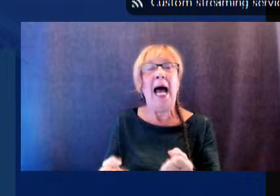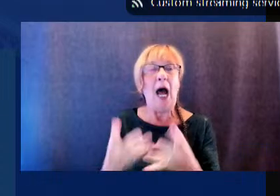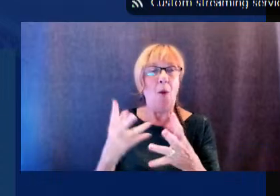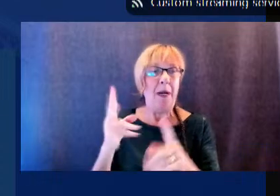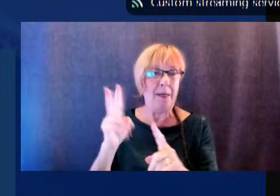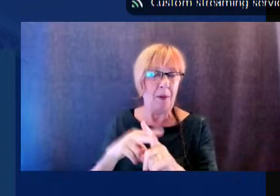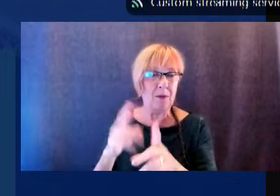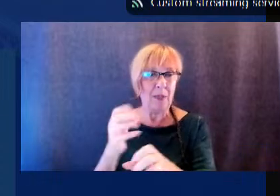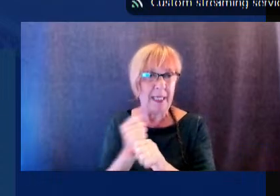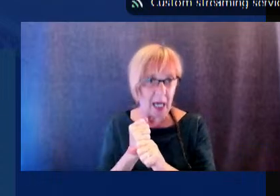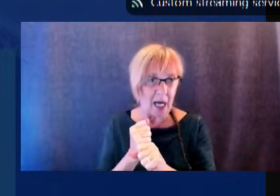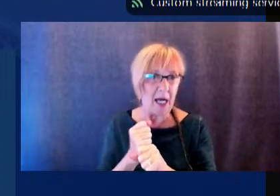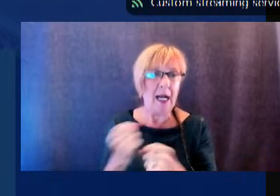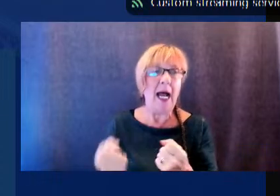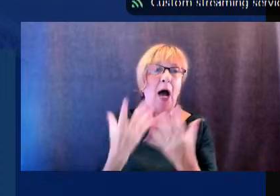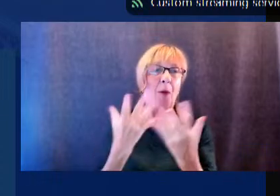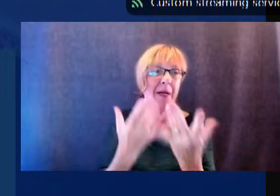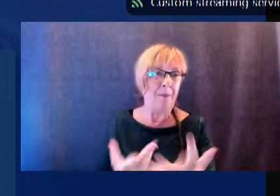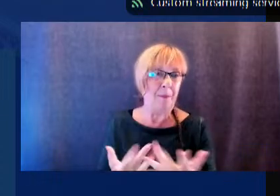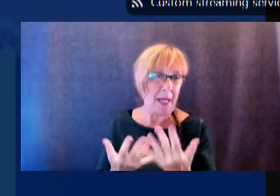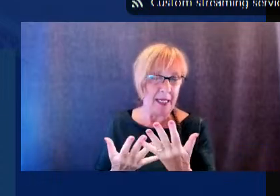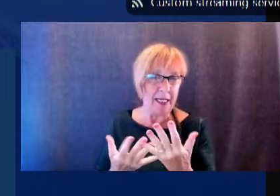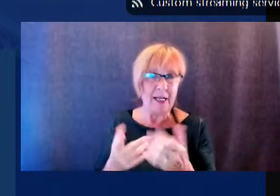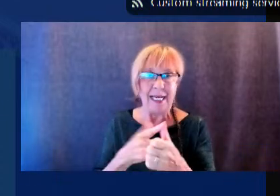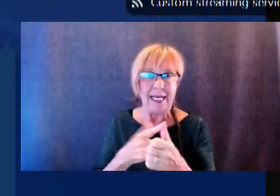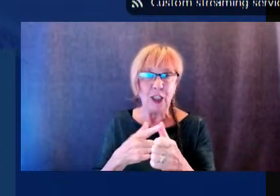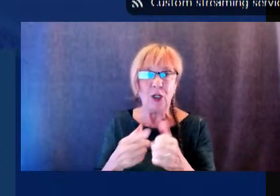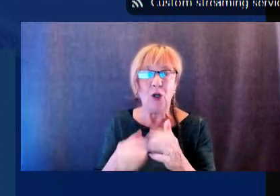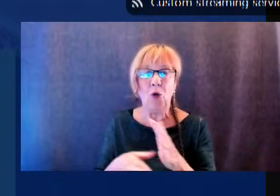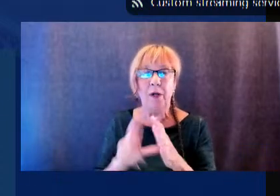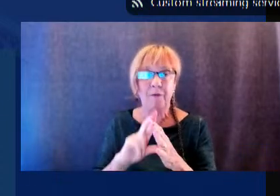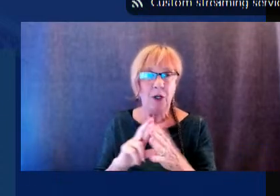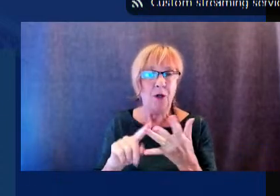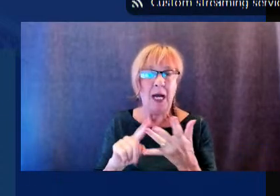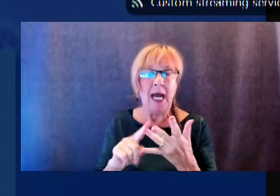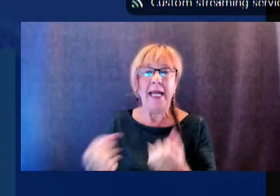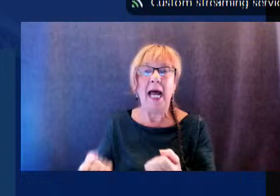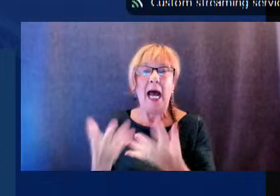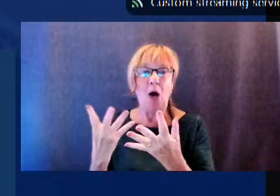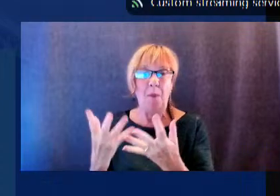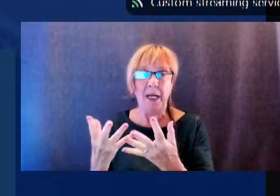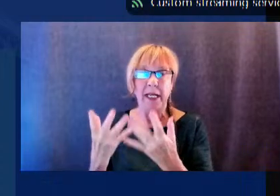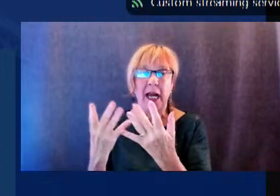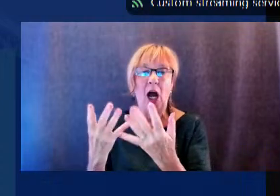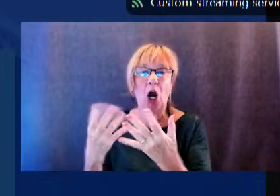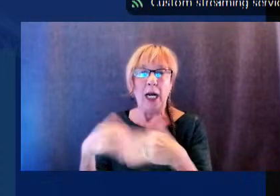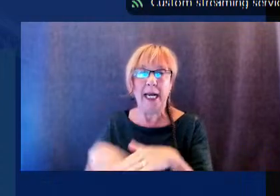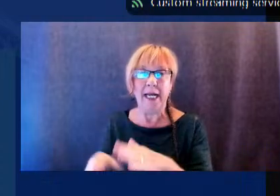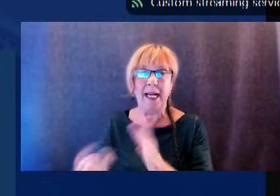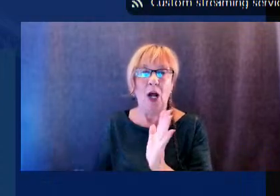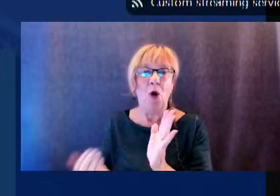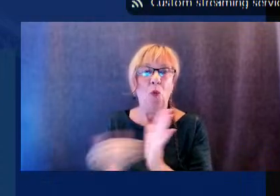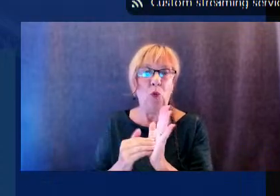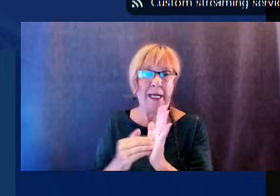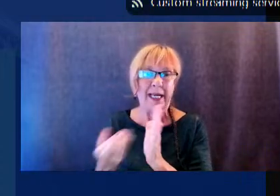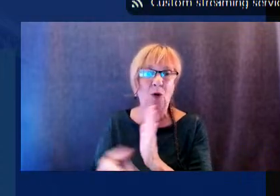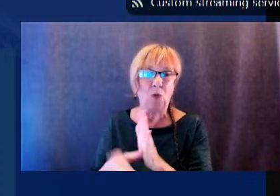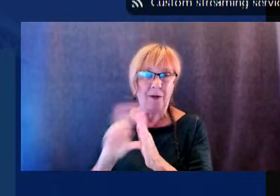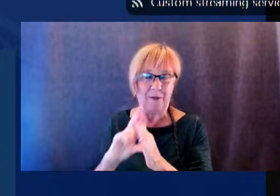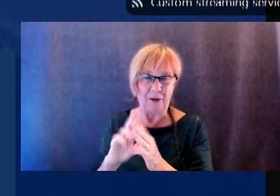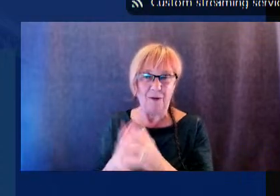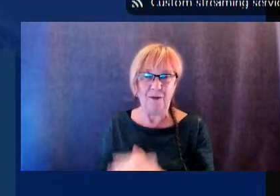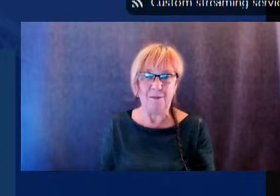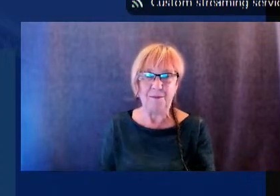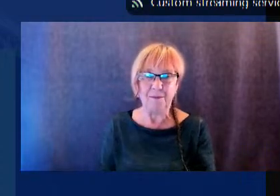many are pending their initial review, and we do show there how many are in for resubmittal and how many are in review. And then closing out there's a